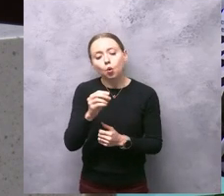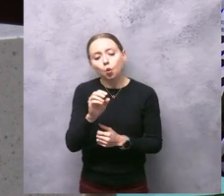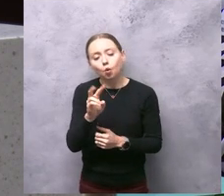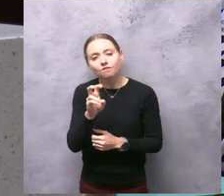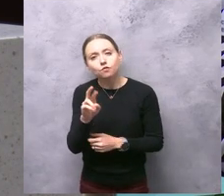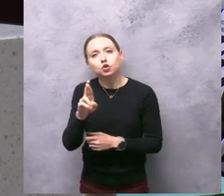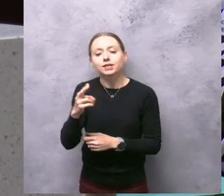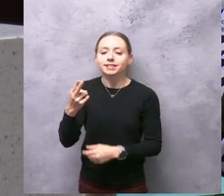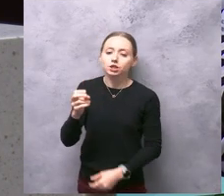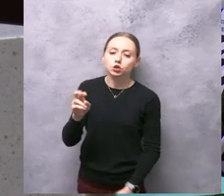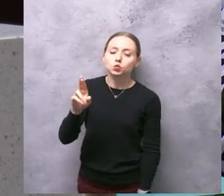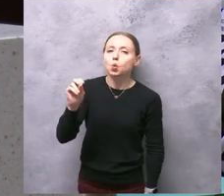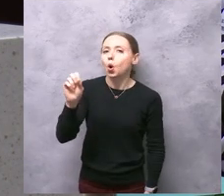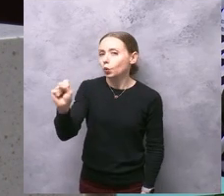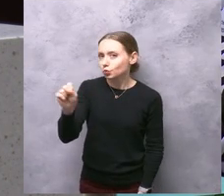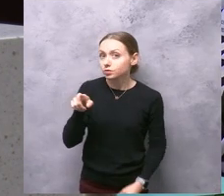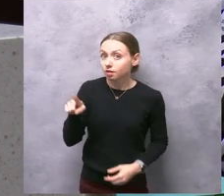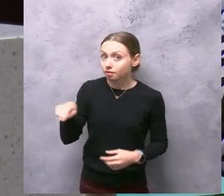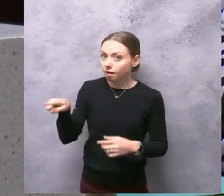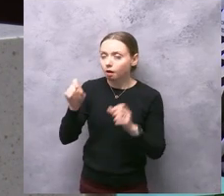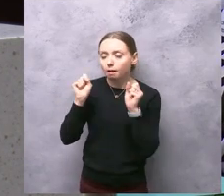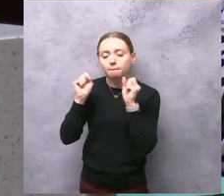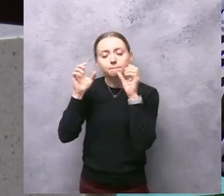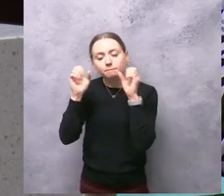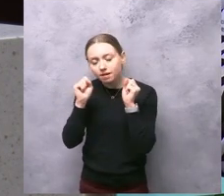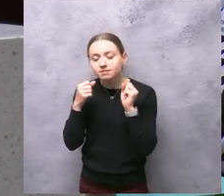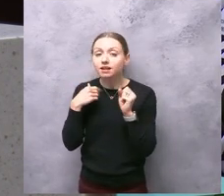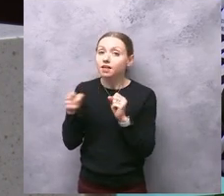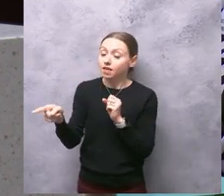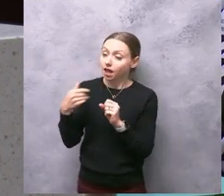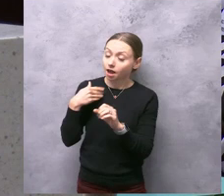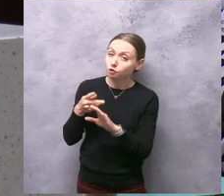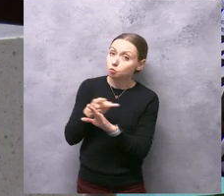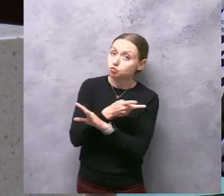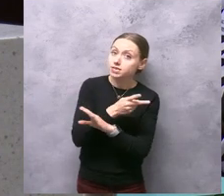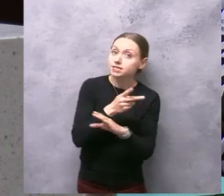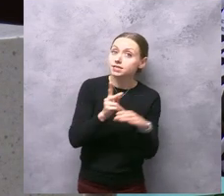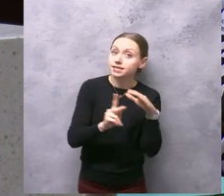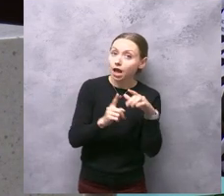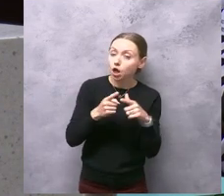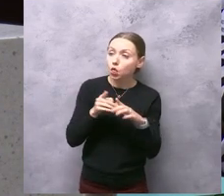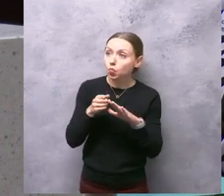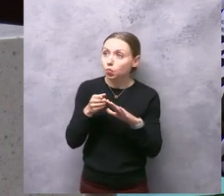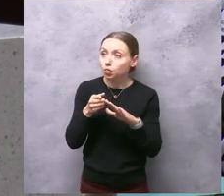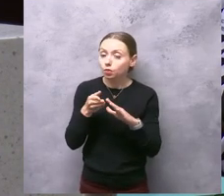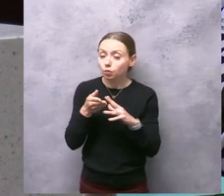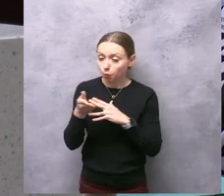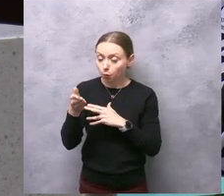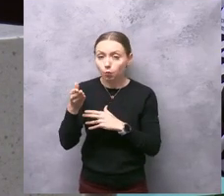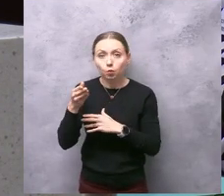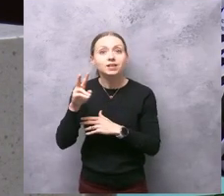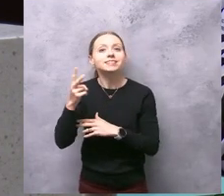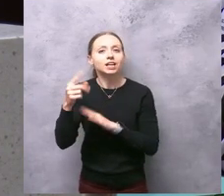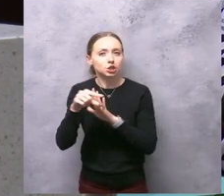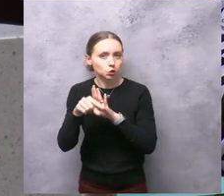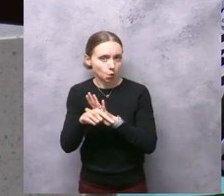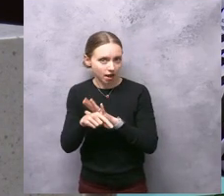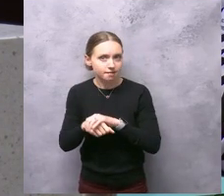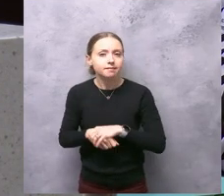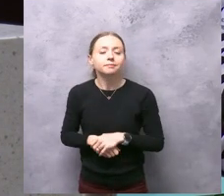Heroes. They are amazing. They have the pre-K through third grade. through second grade. And they